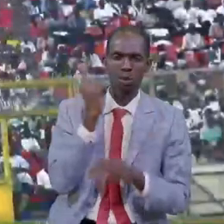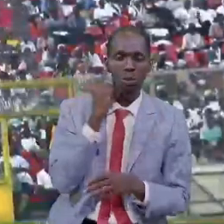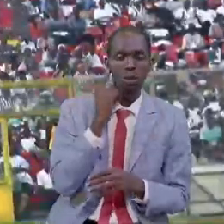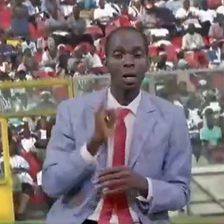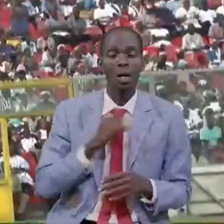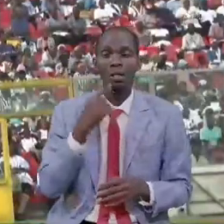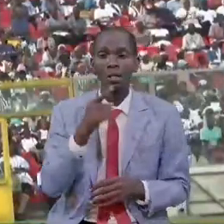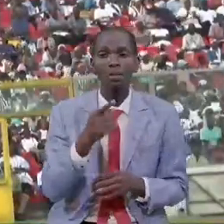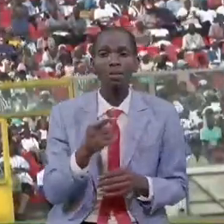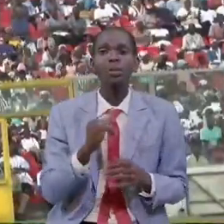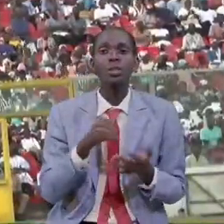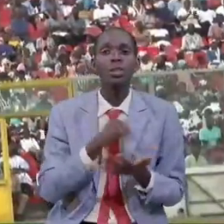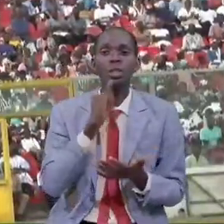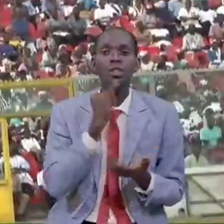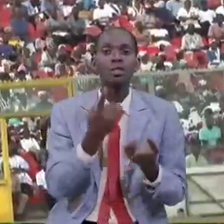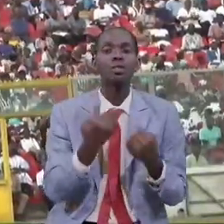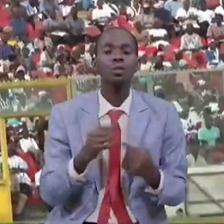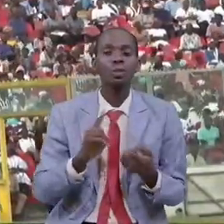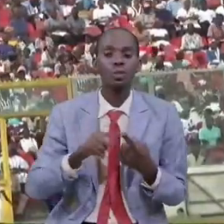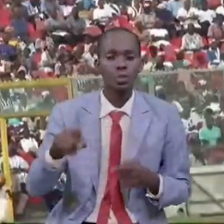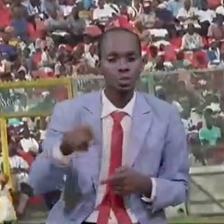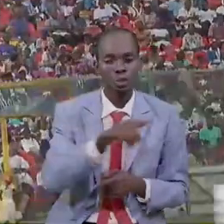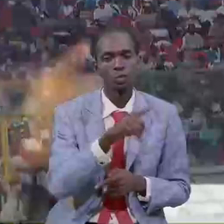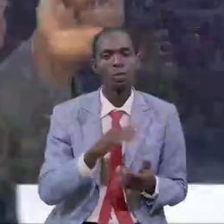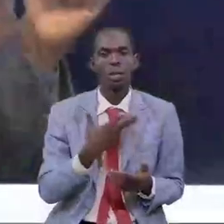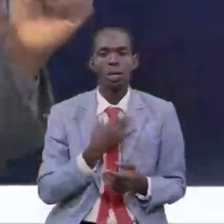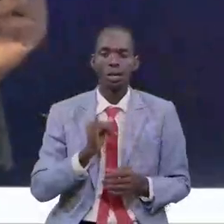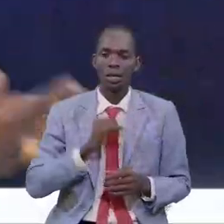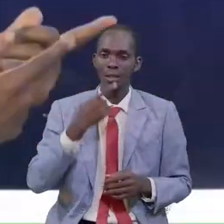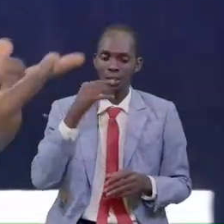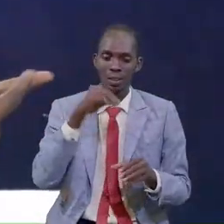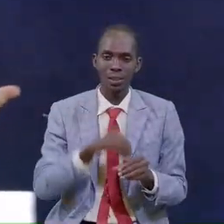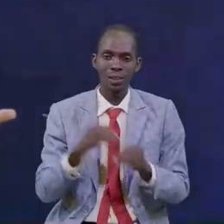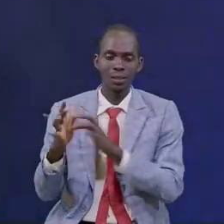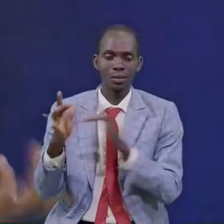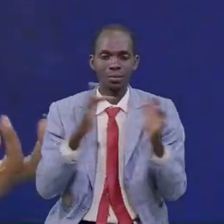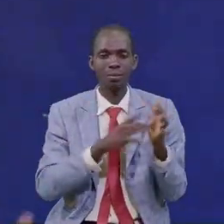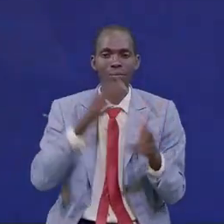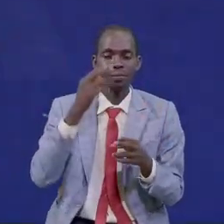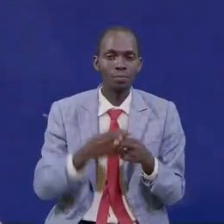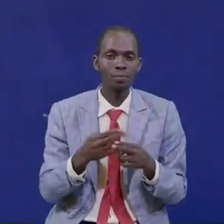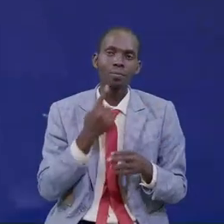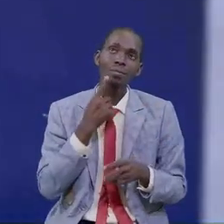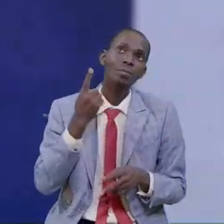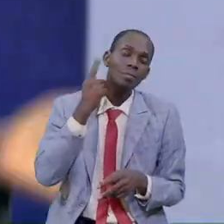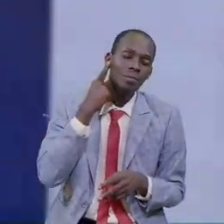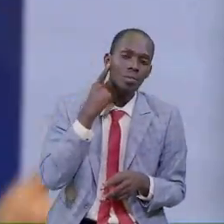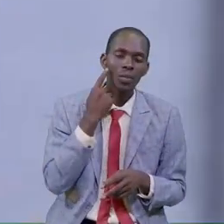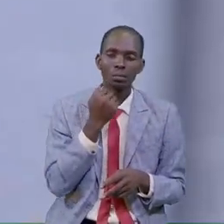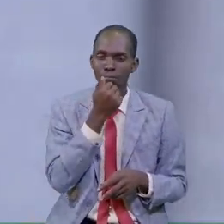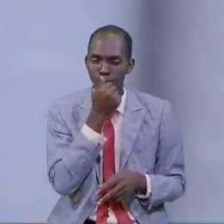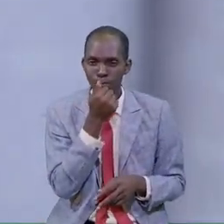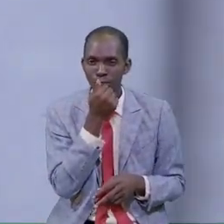arrivera. And I said, in Jesus' name, deaf ears, dumb tongues, hear